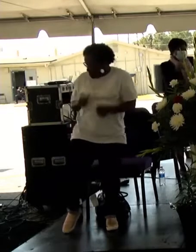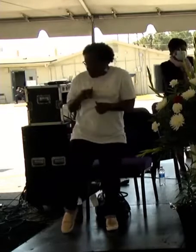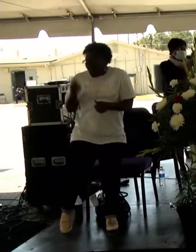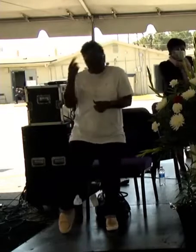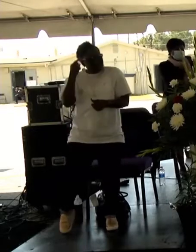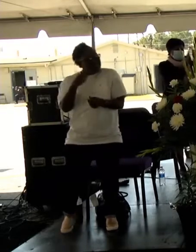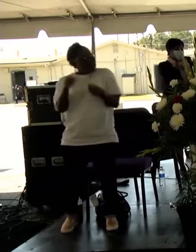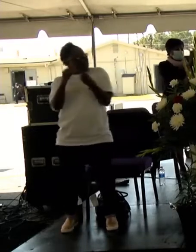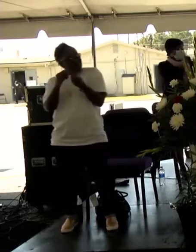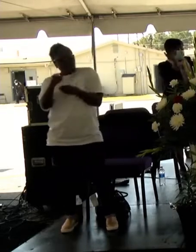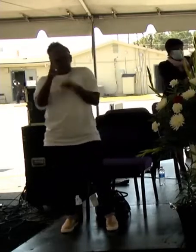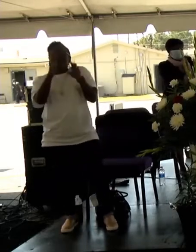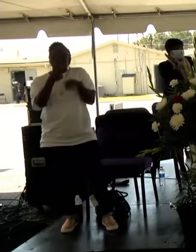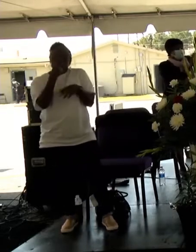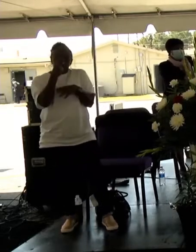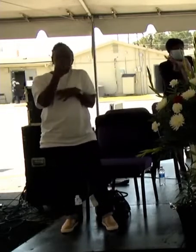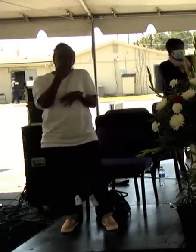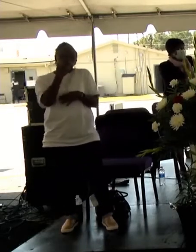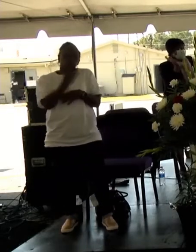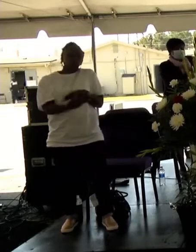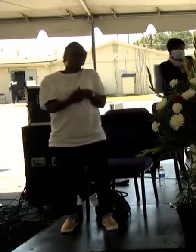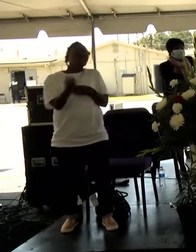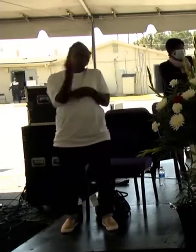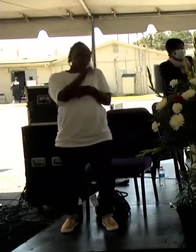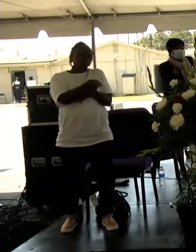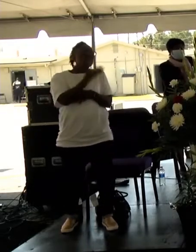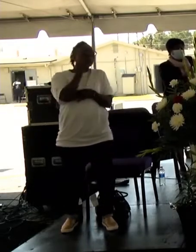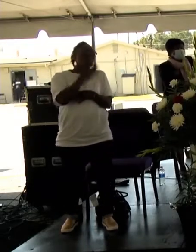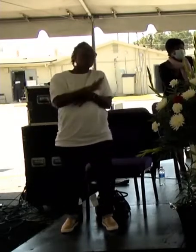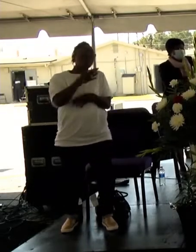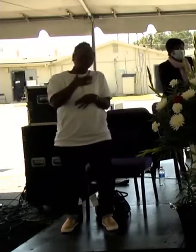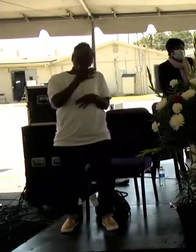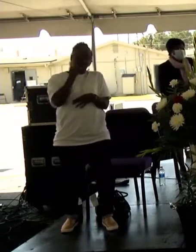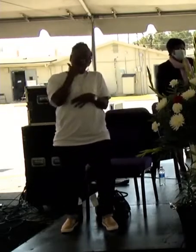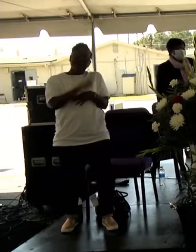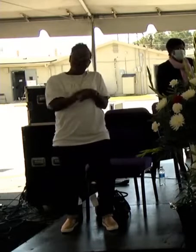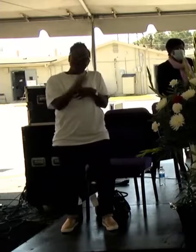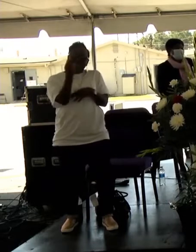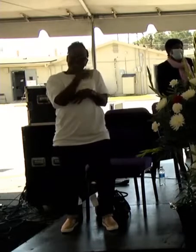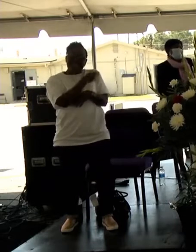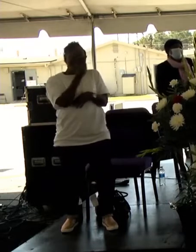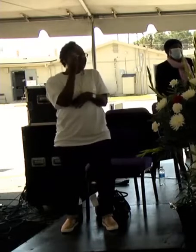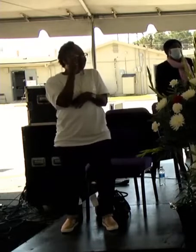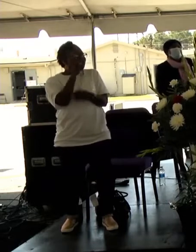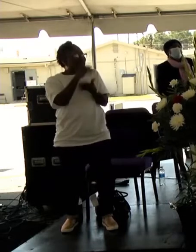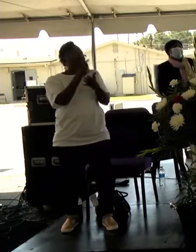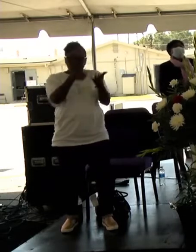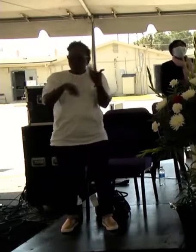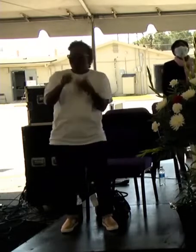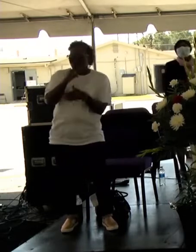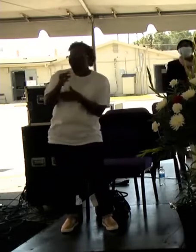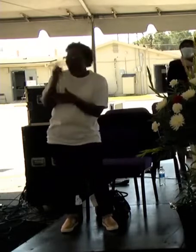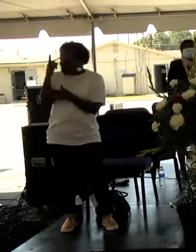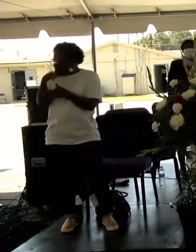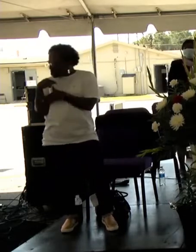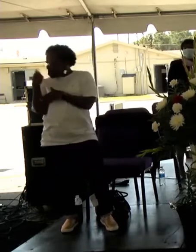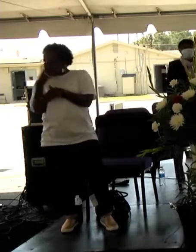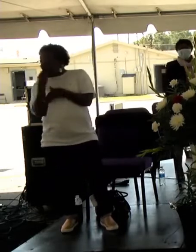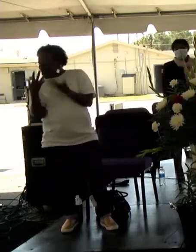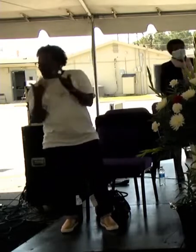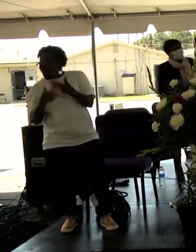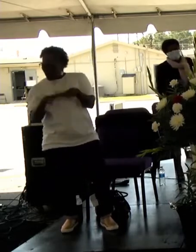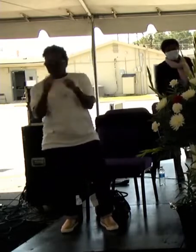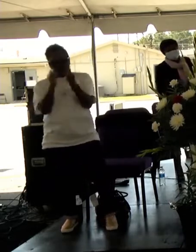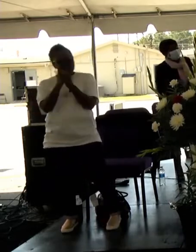my good days outweigh my bad days, and I won't complain. And I know some of y'all cute, you done had your praise party up in here. You sitting